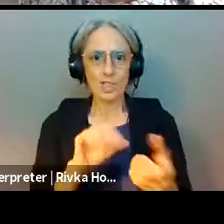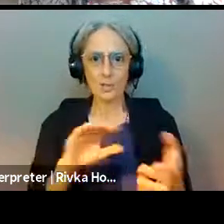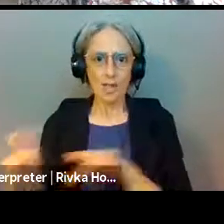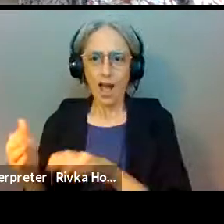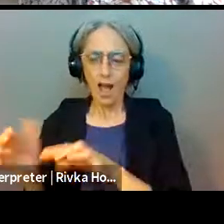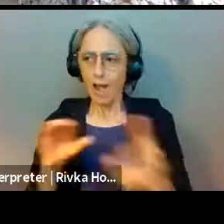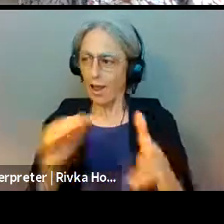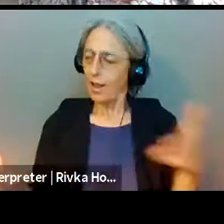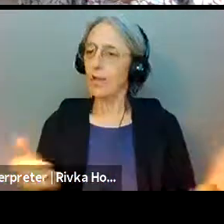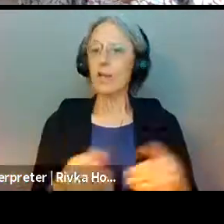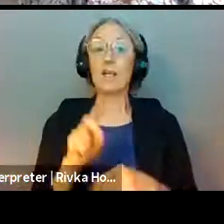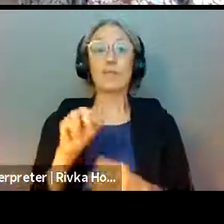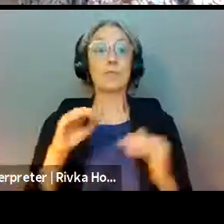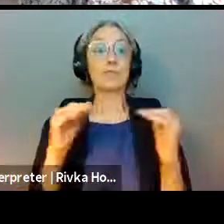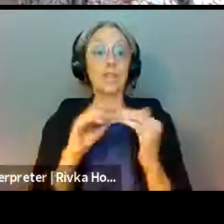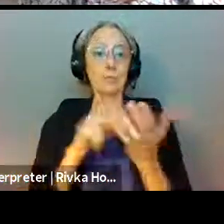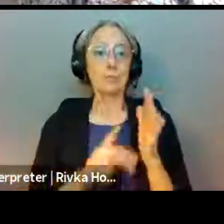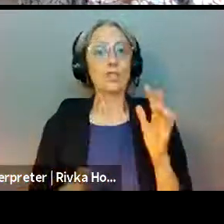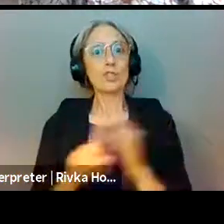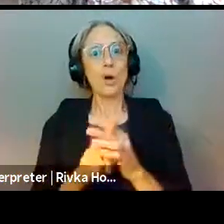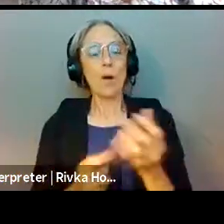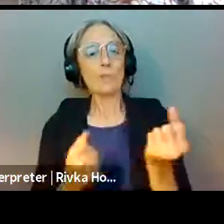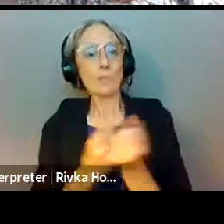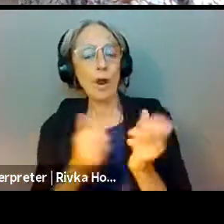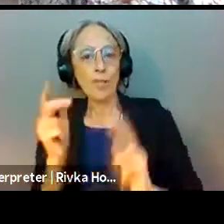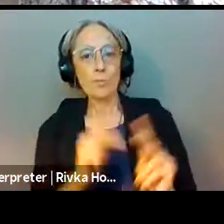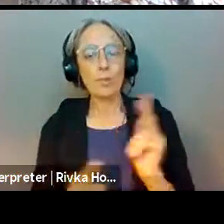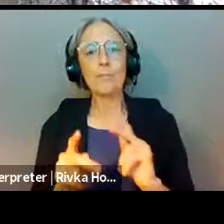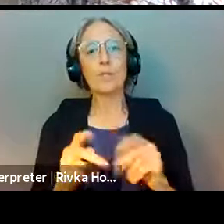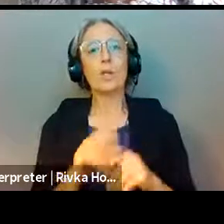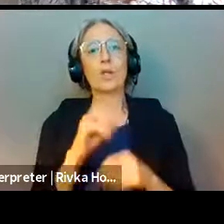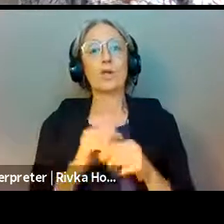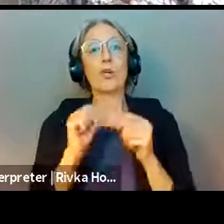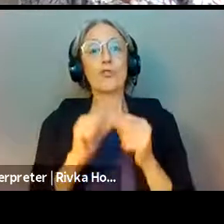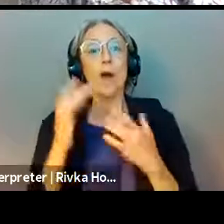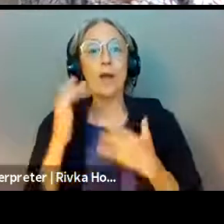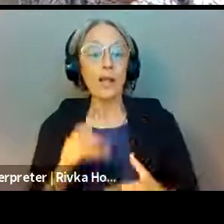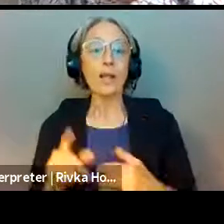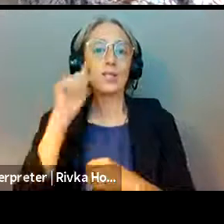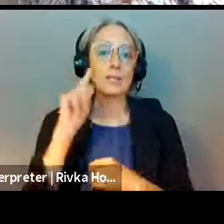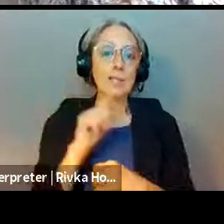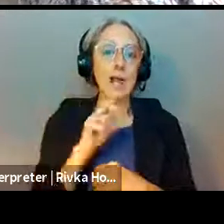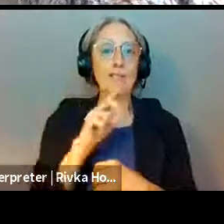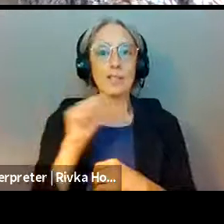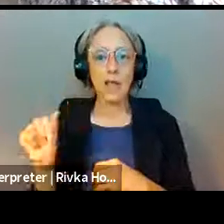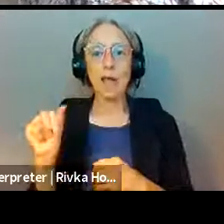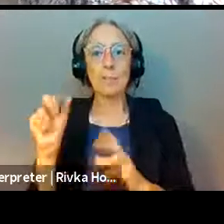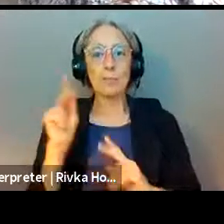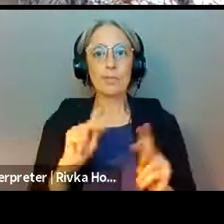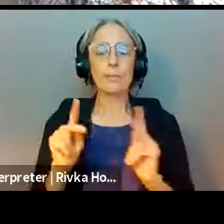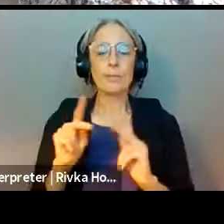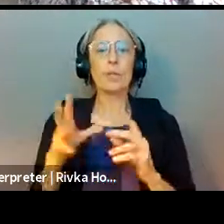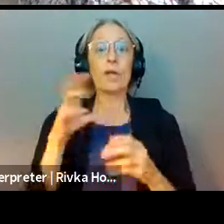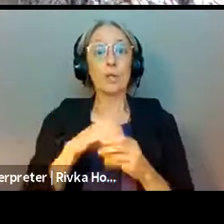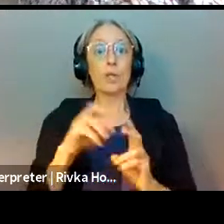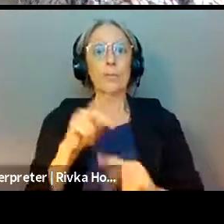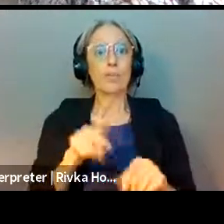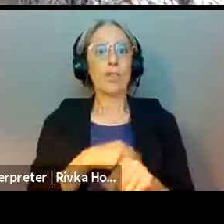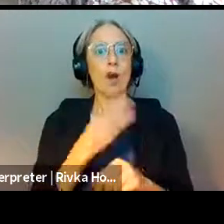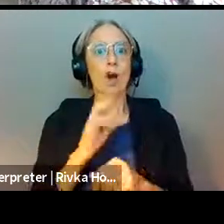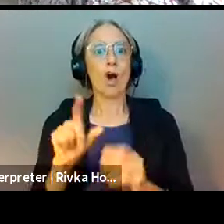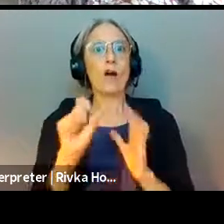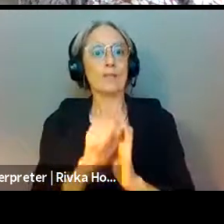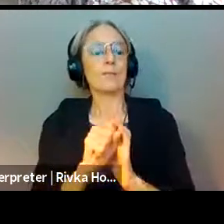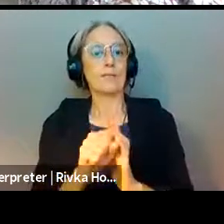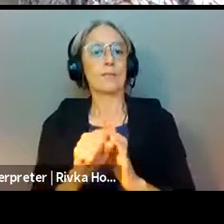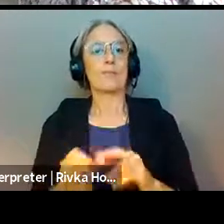our people, and that includes chronically ill, deaf, and disabled Indigenous people and those who have long haul symptoms.